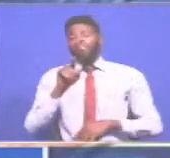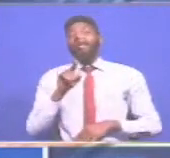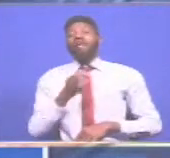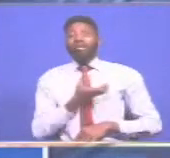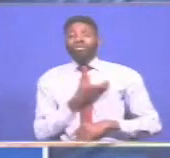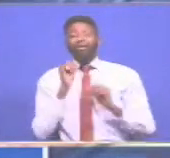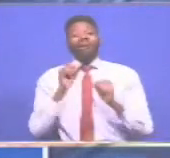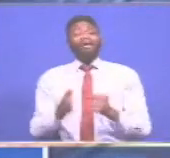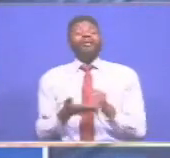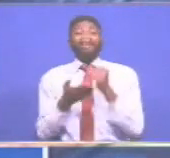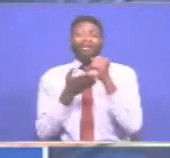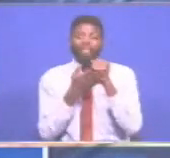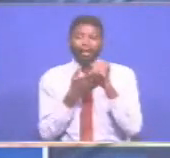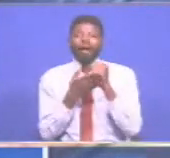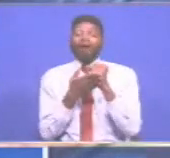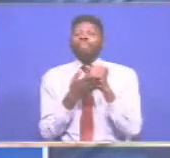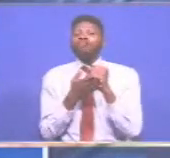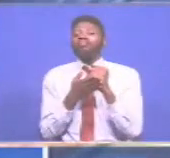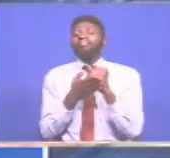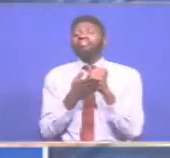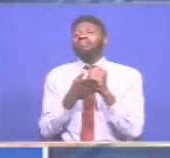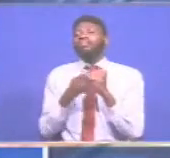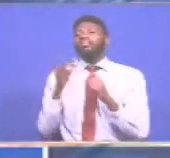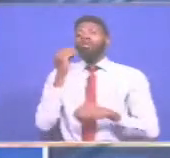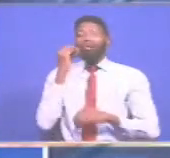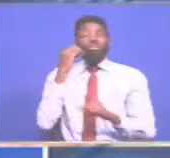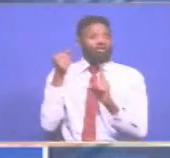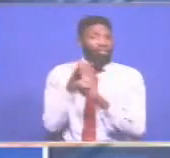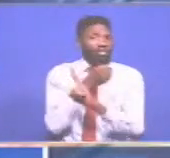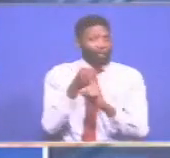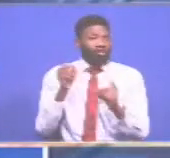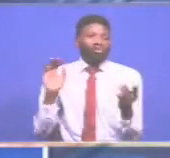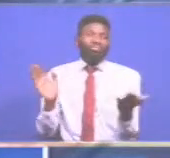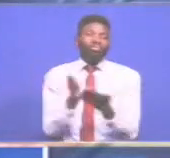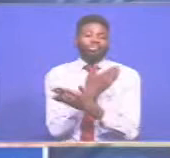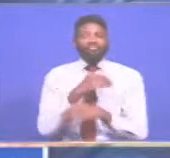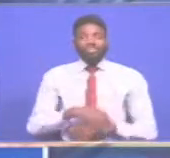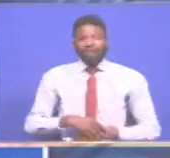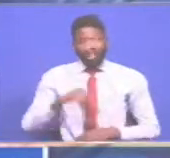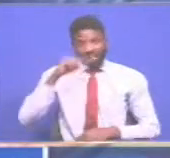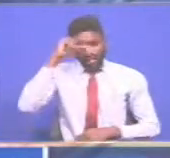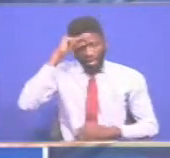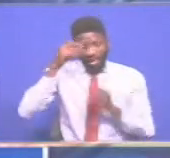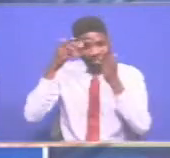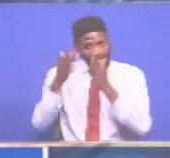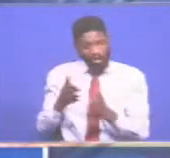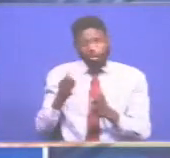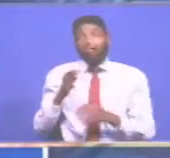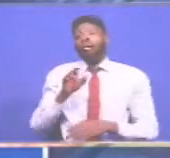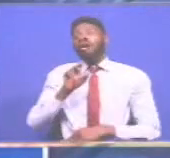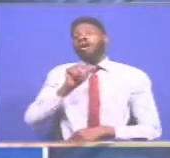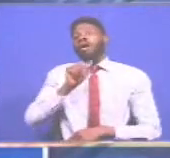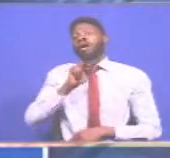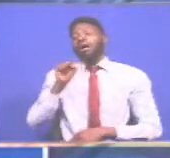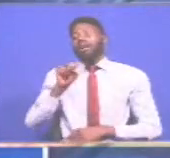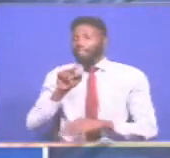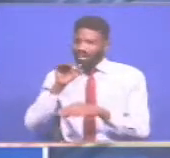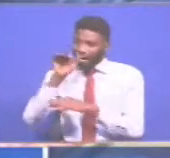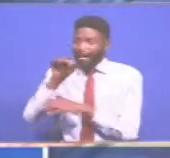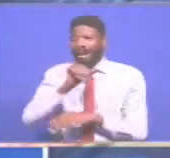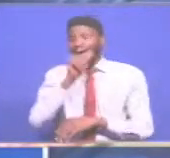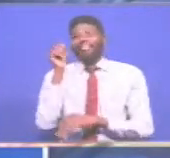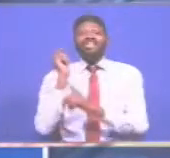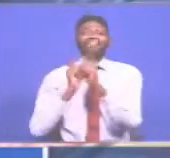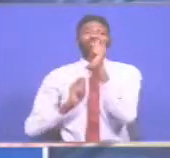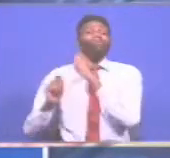decadence in the society. Governor Waiguru has further called for an end to retrogressive cultural practices such as female